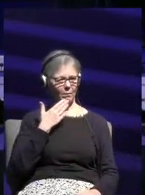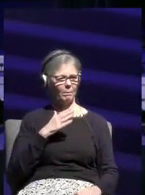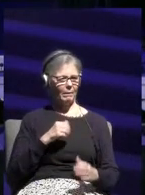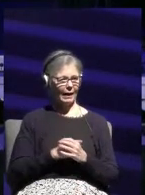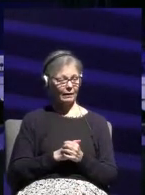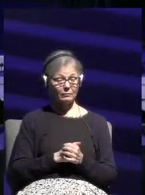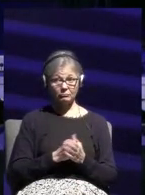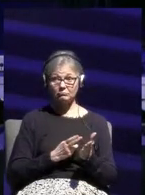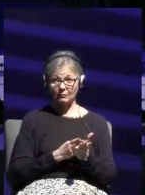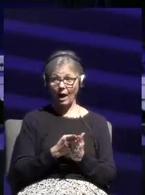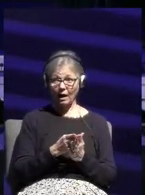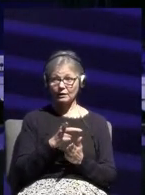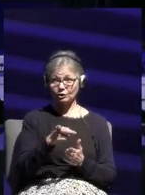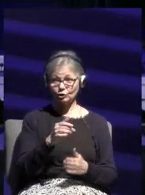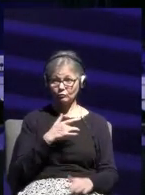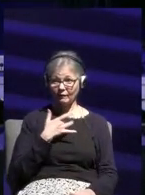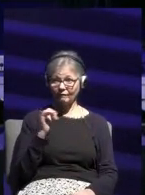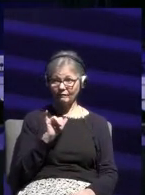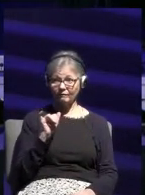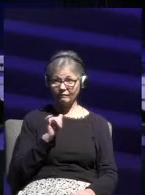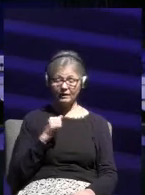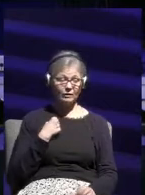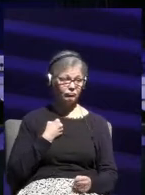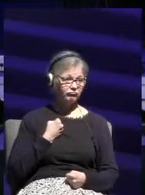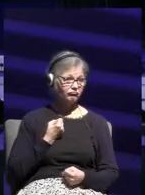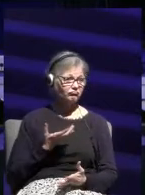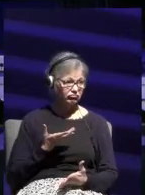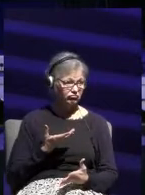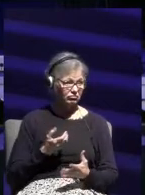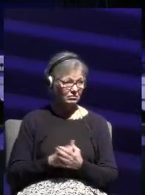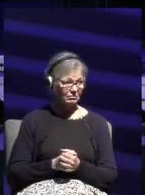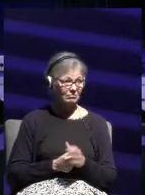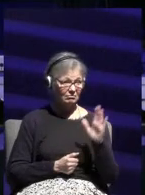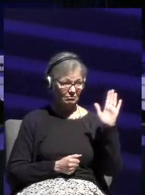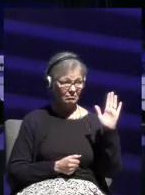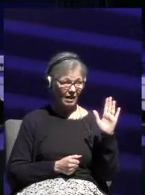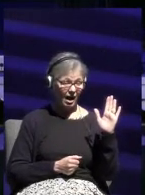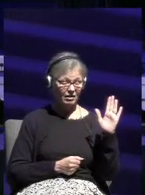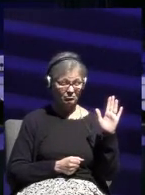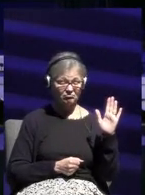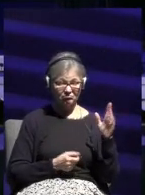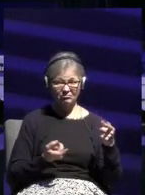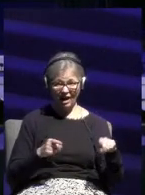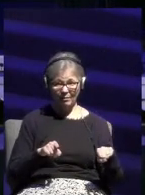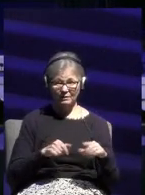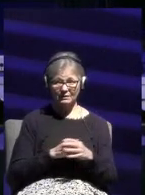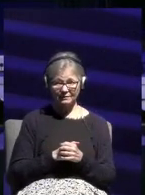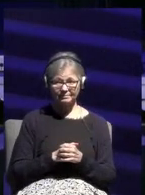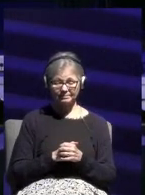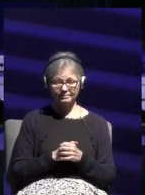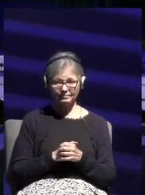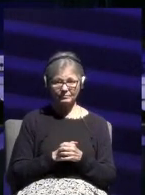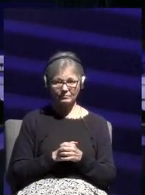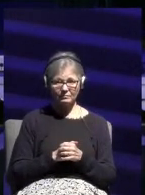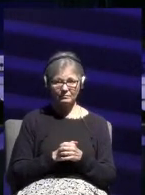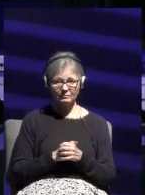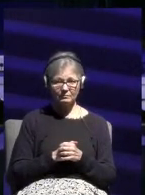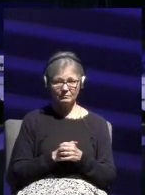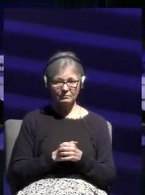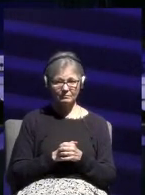How many can be honest with me this morning and say, yeah, I've experienced that weariness? I want you to